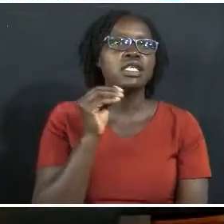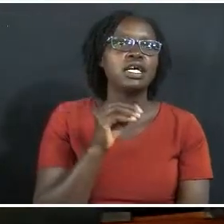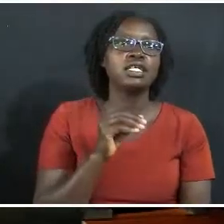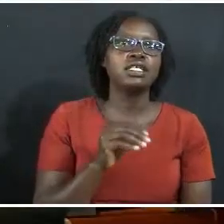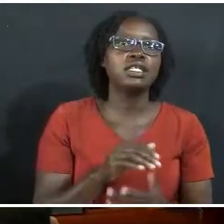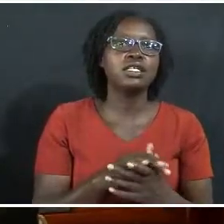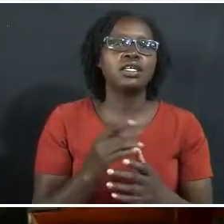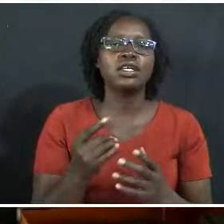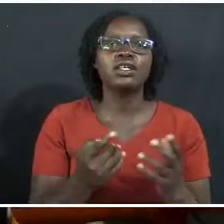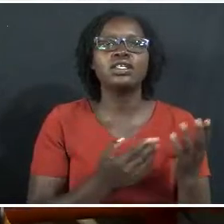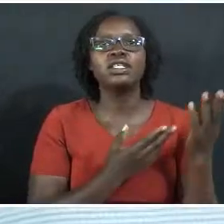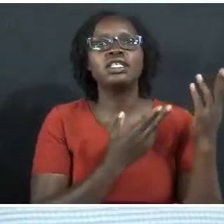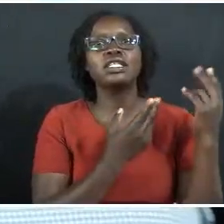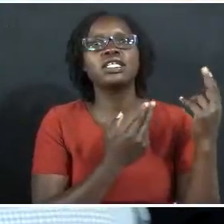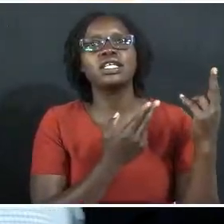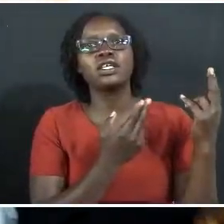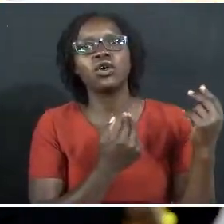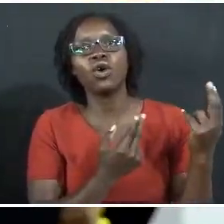Burdens are lifted.